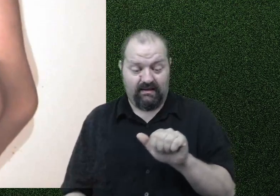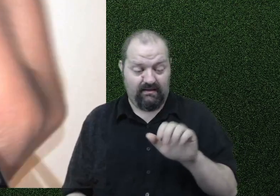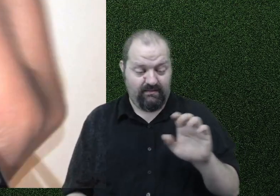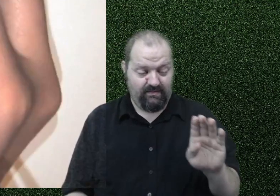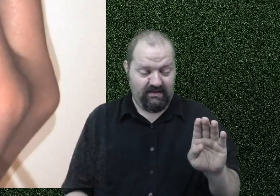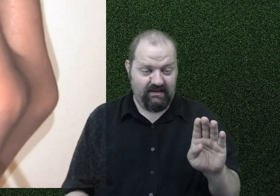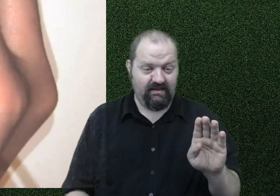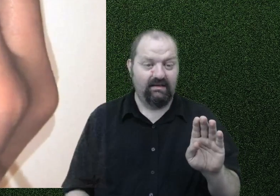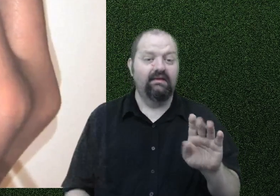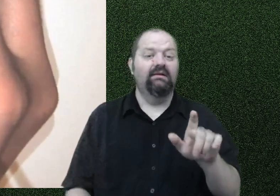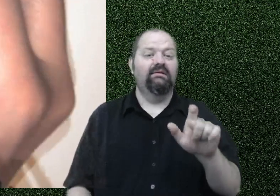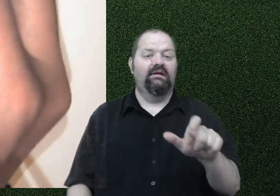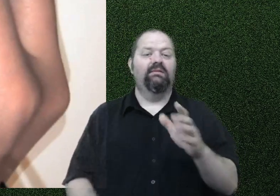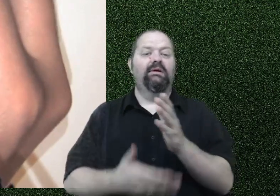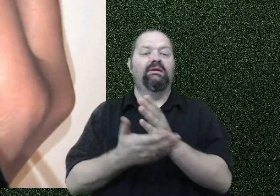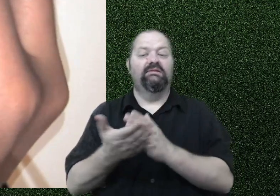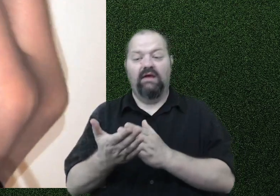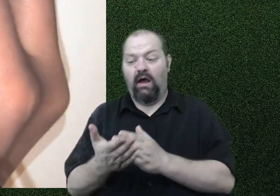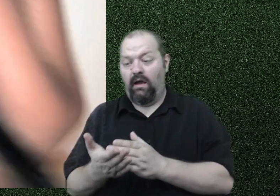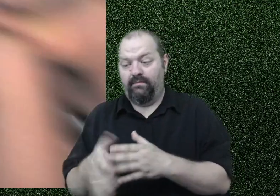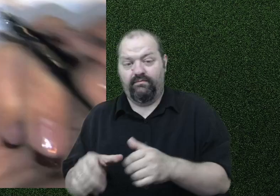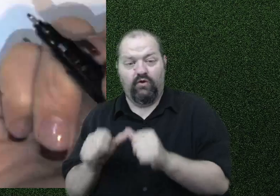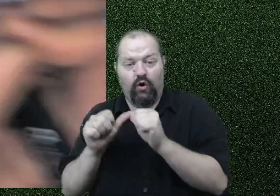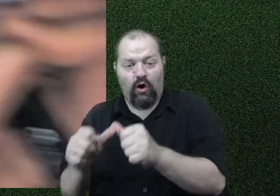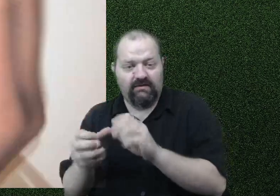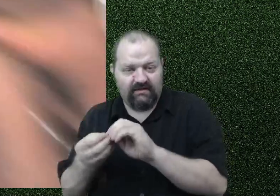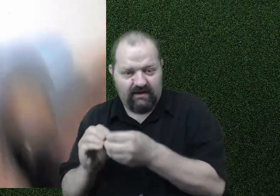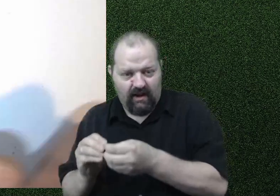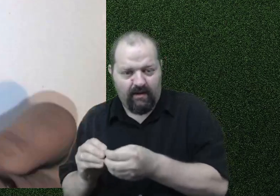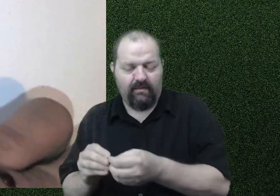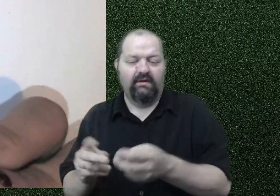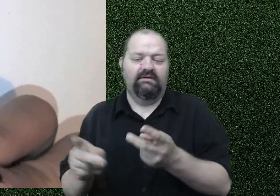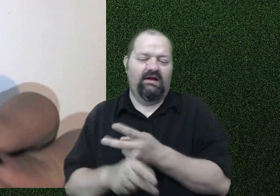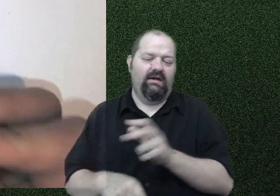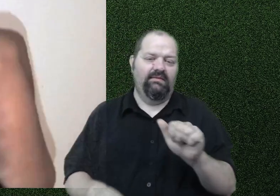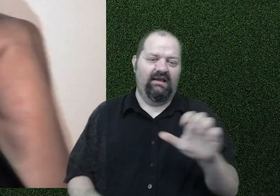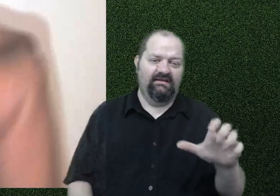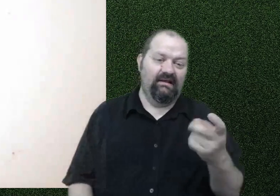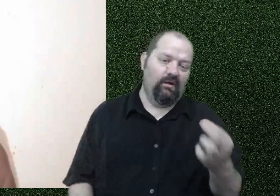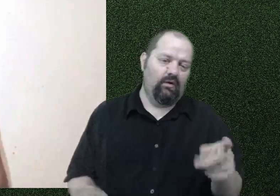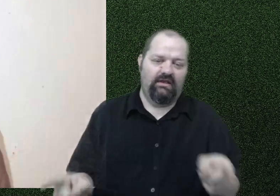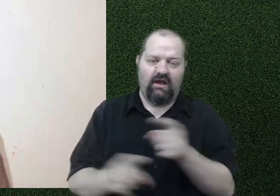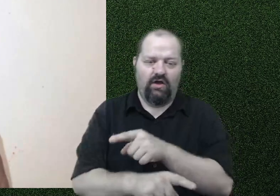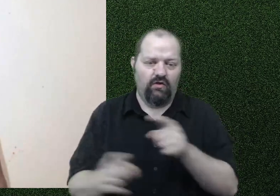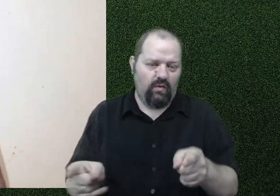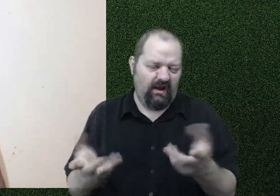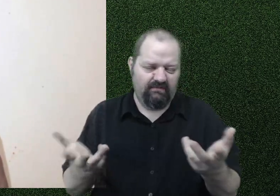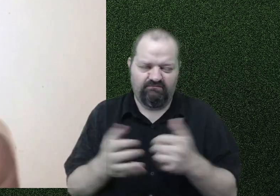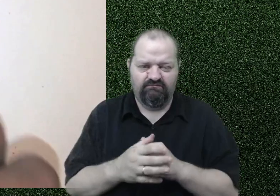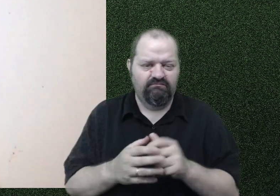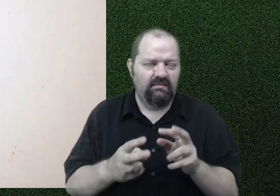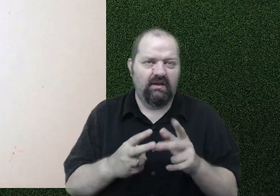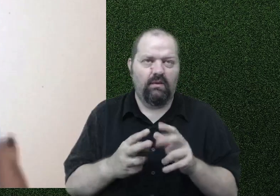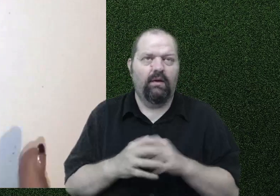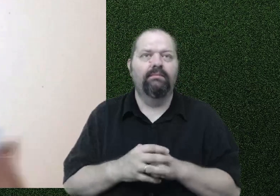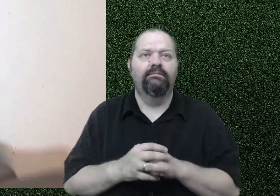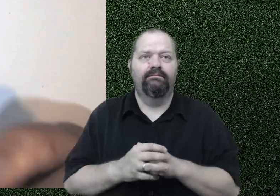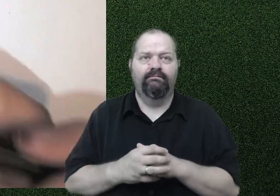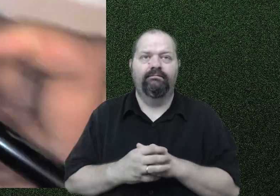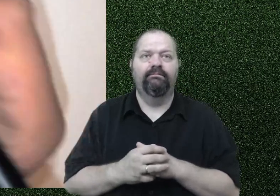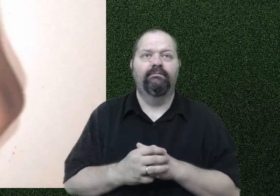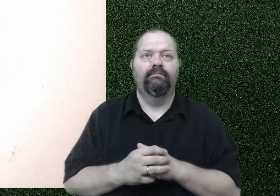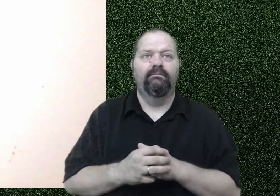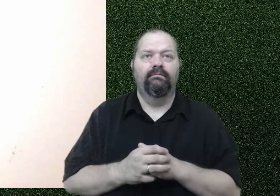to be some constant times AC. Or the other way around, you could put the constant on either side, that's fine.